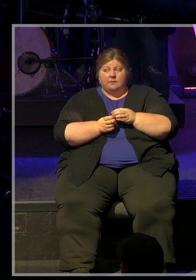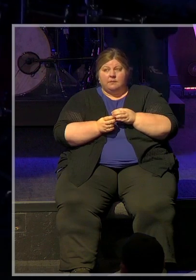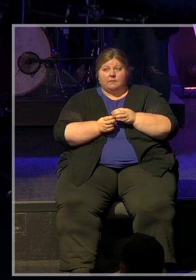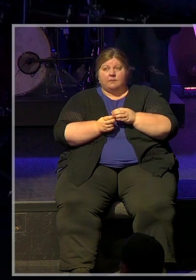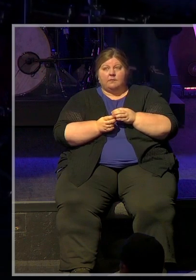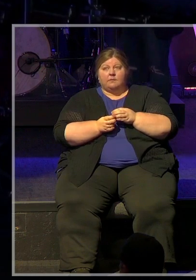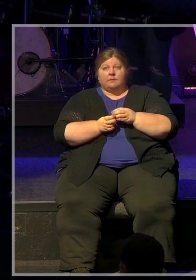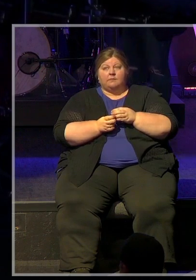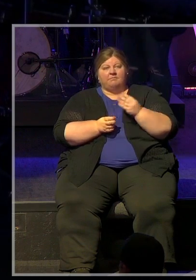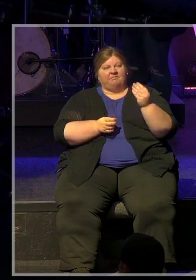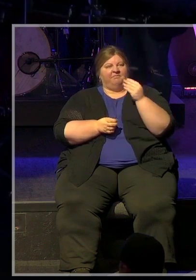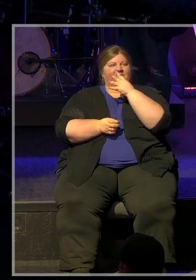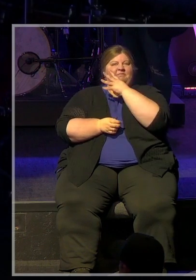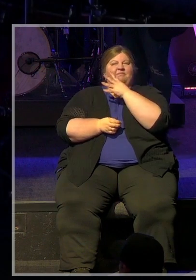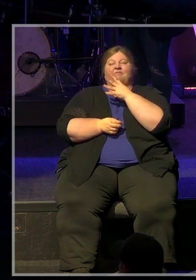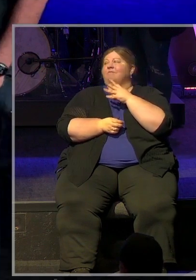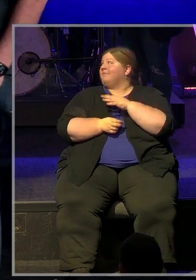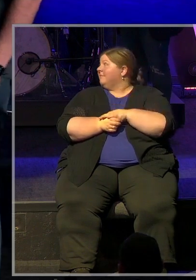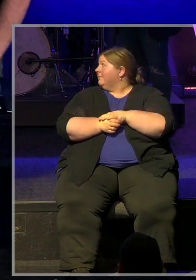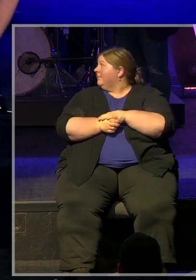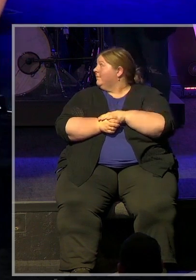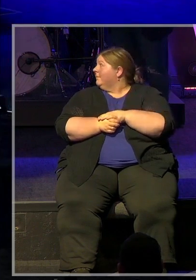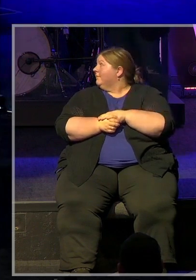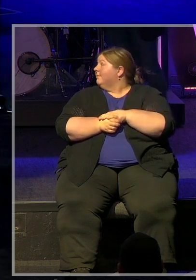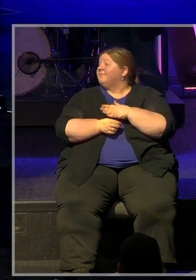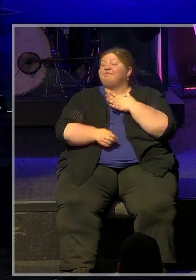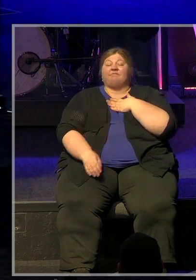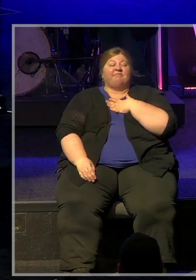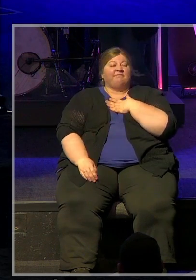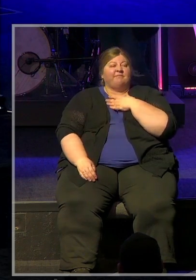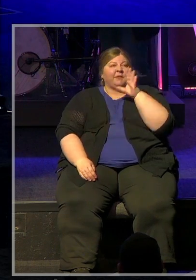want to put this picture up. I love this picture of the cross.